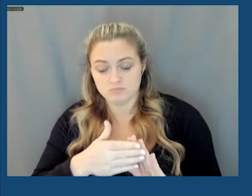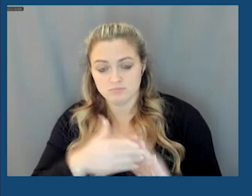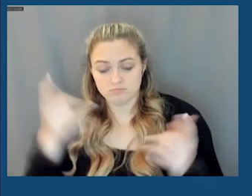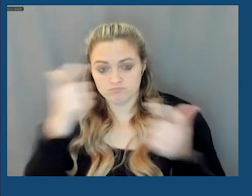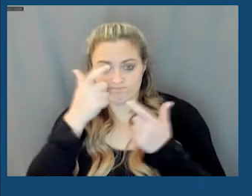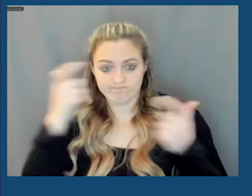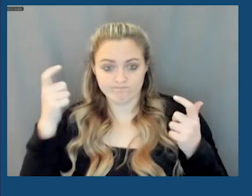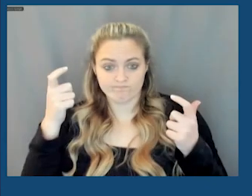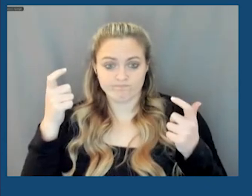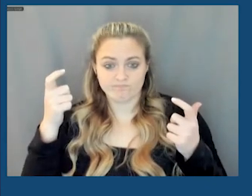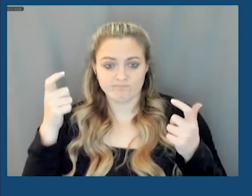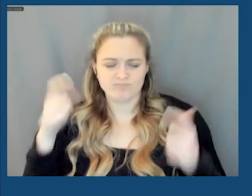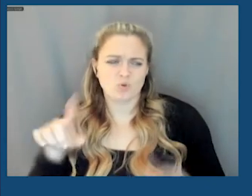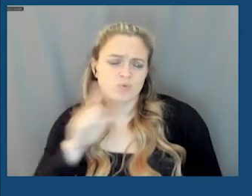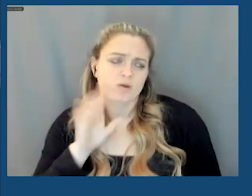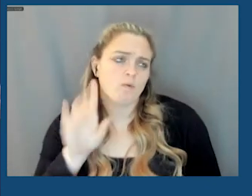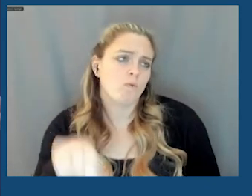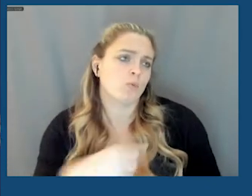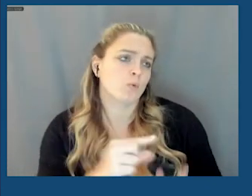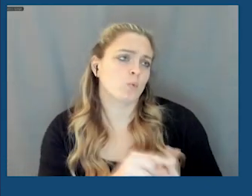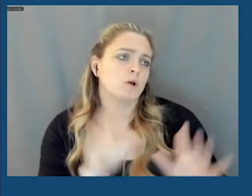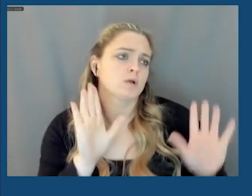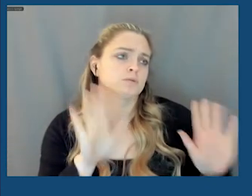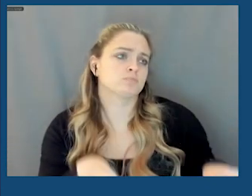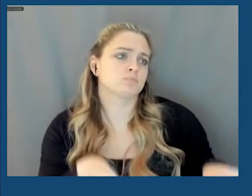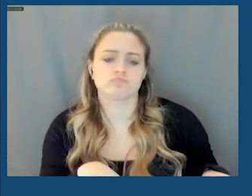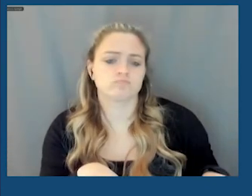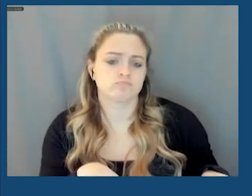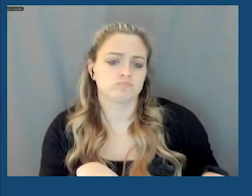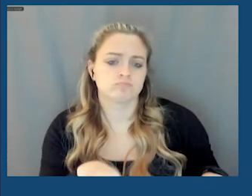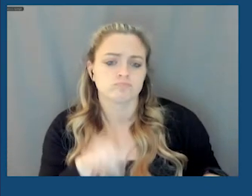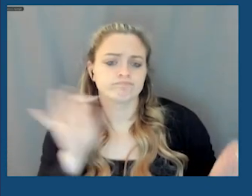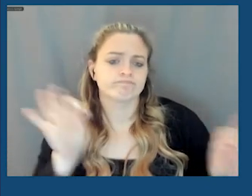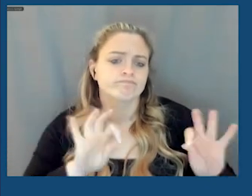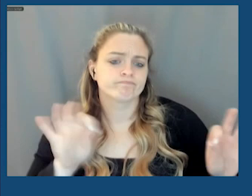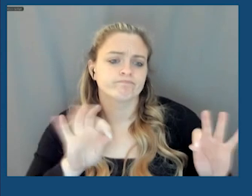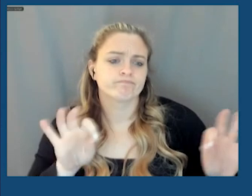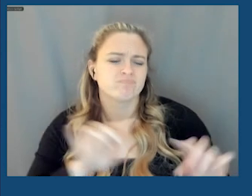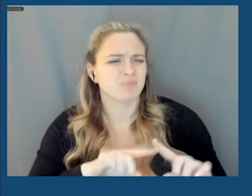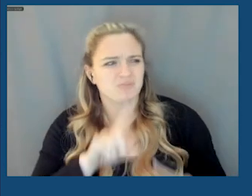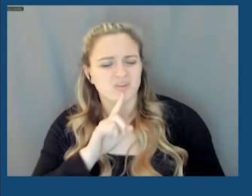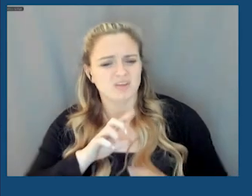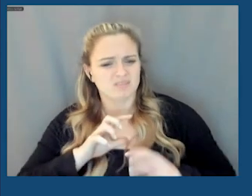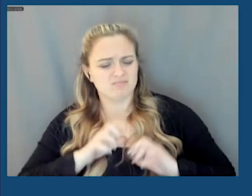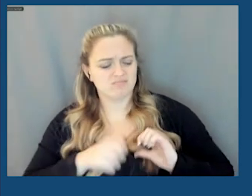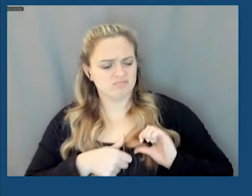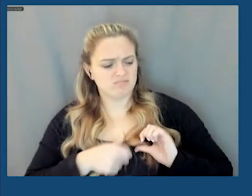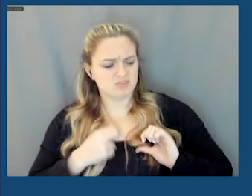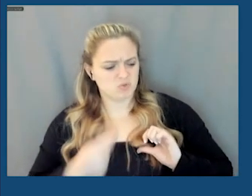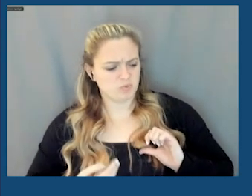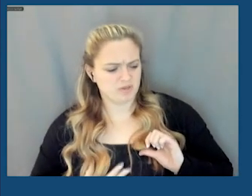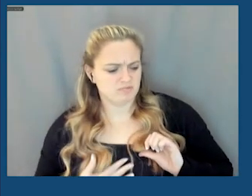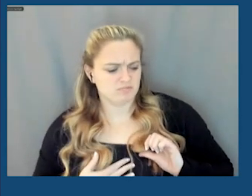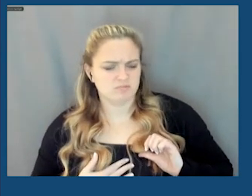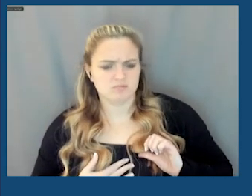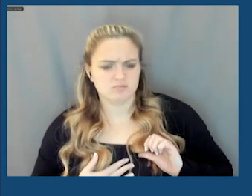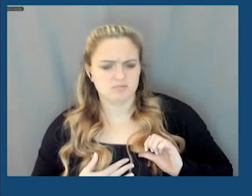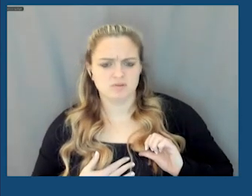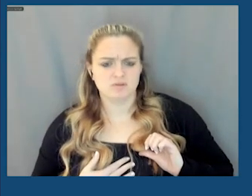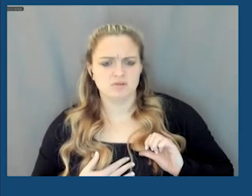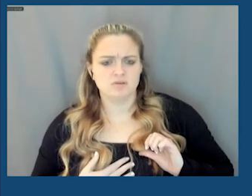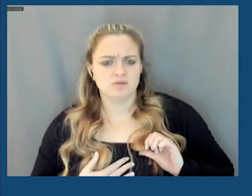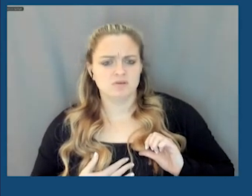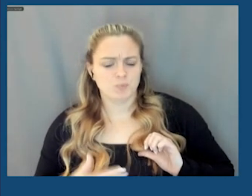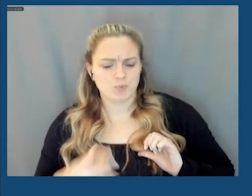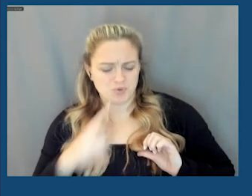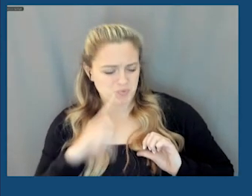only words on a sign or across the storefront, but it tears at you as a human being when you know that attackful message, that